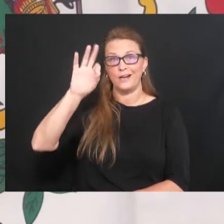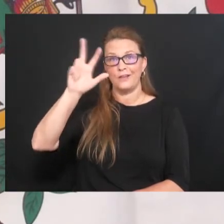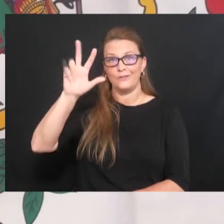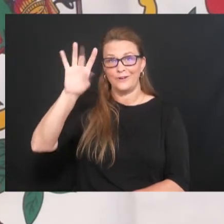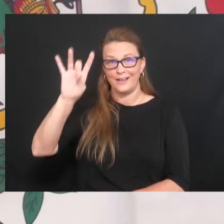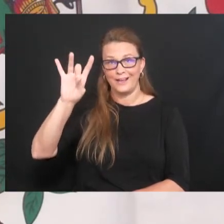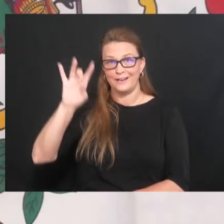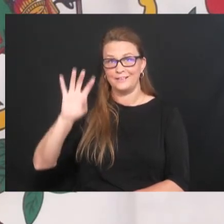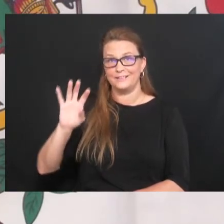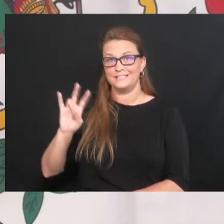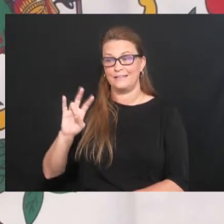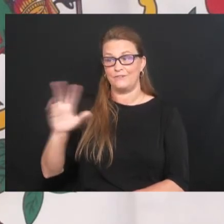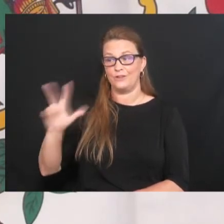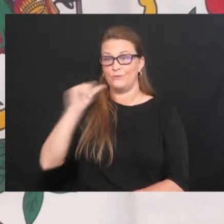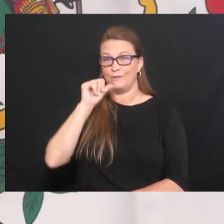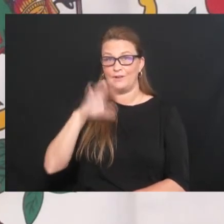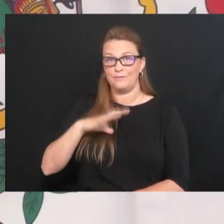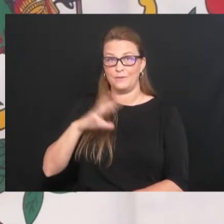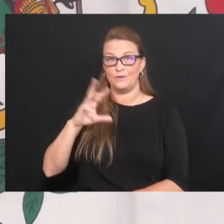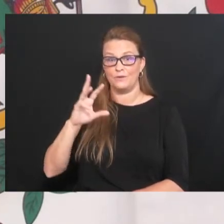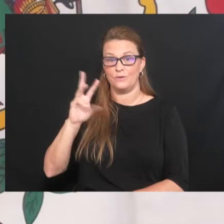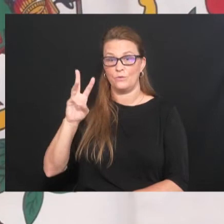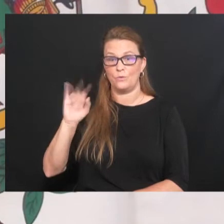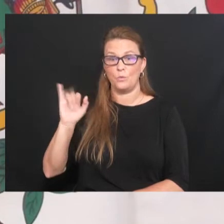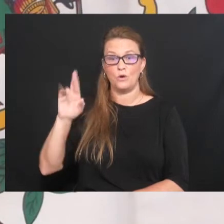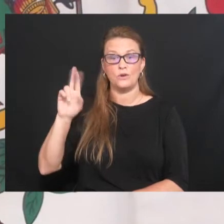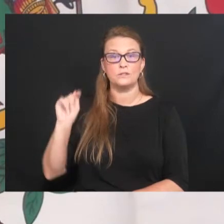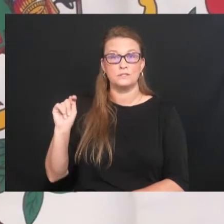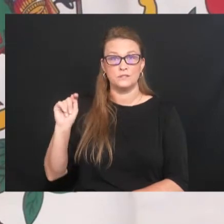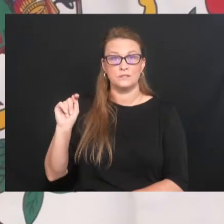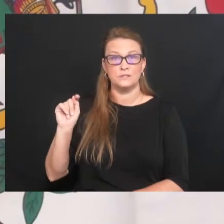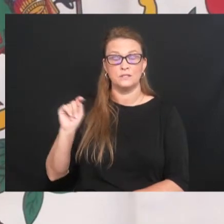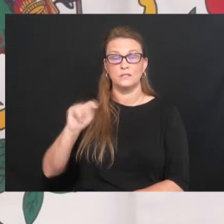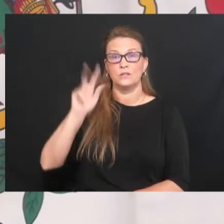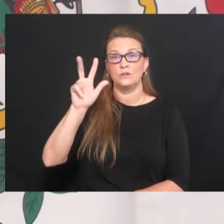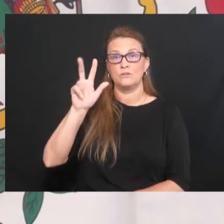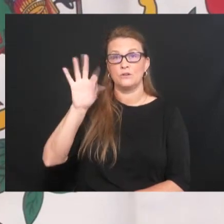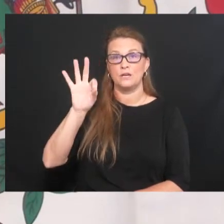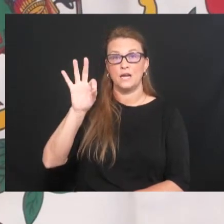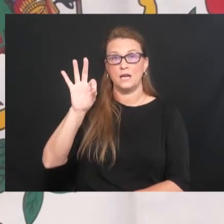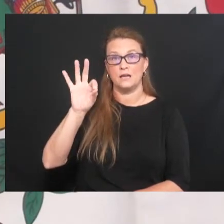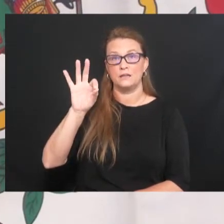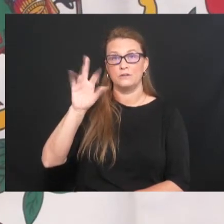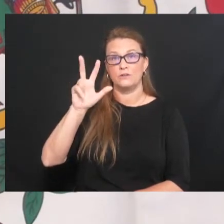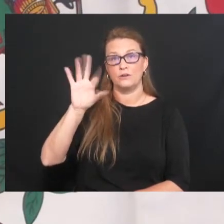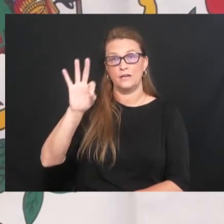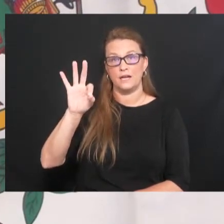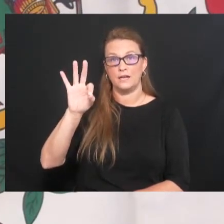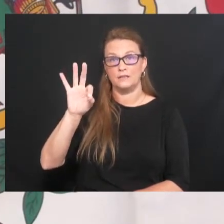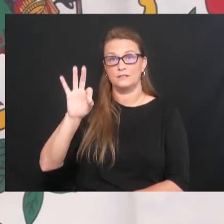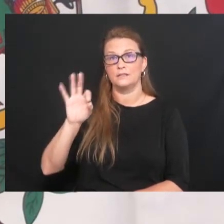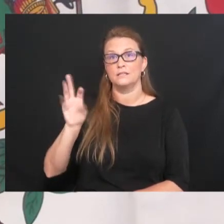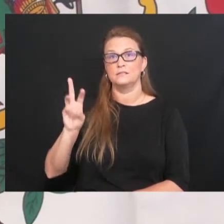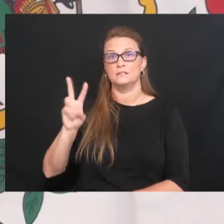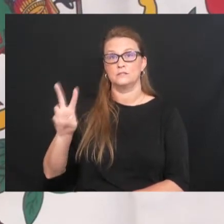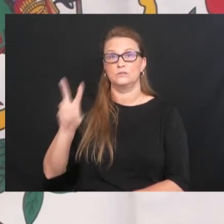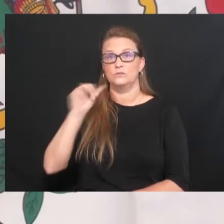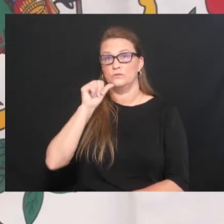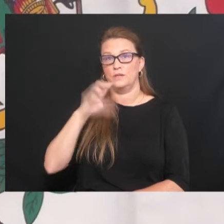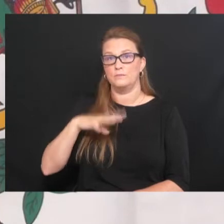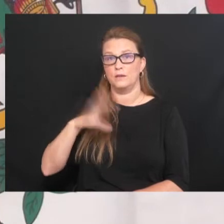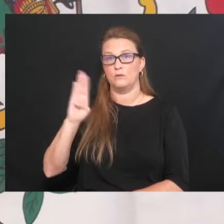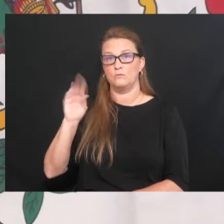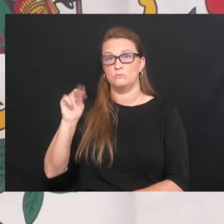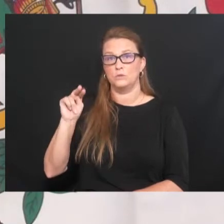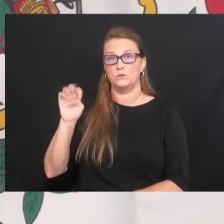is a 73-year-old female from Wirt County. The 3,939th death is a 62-year-old female from